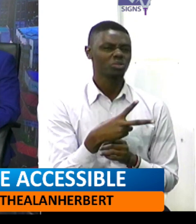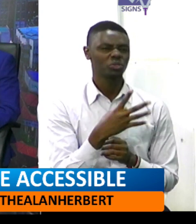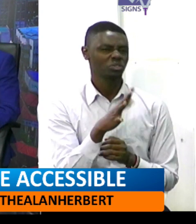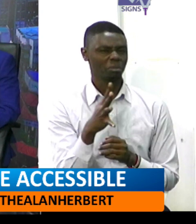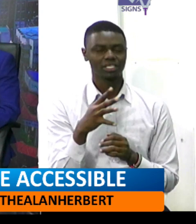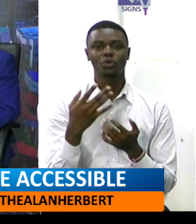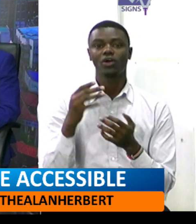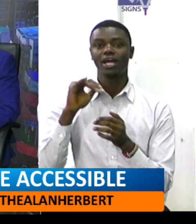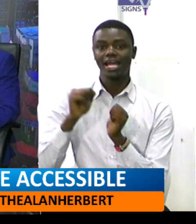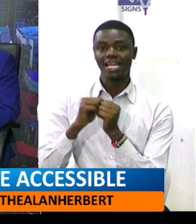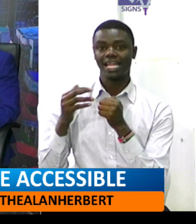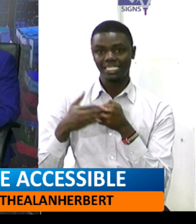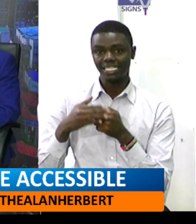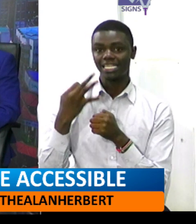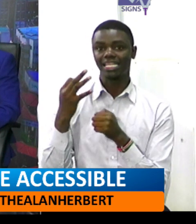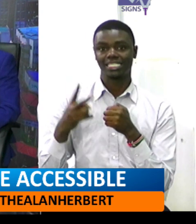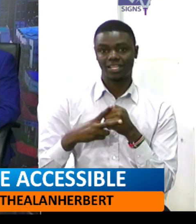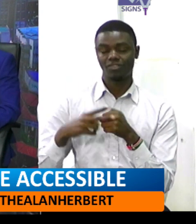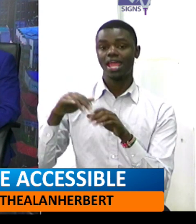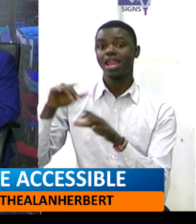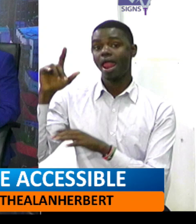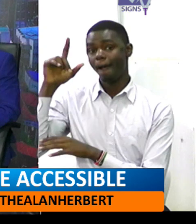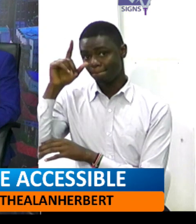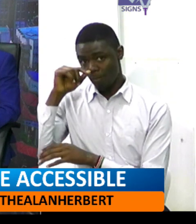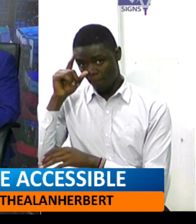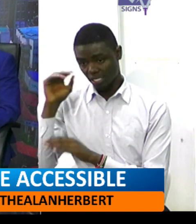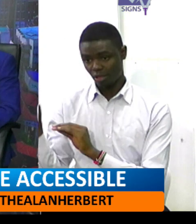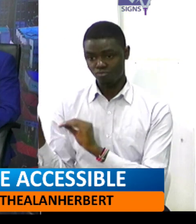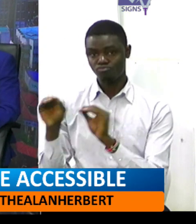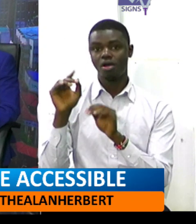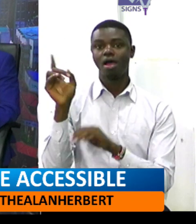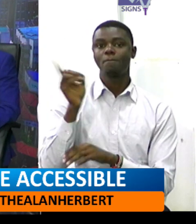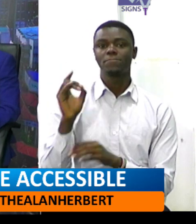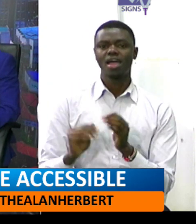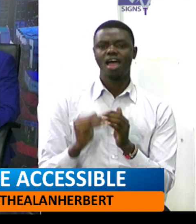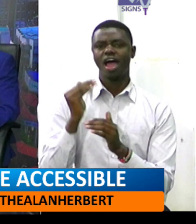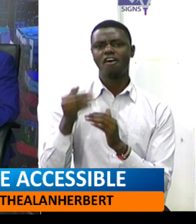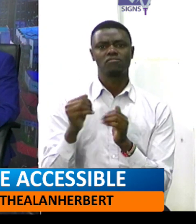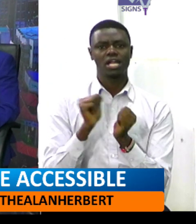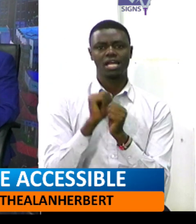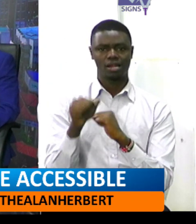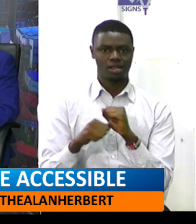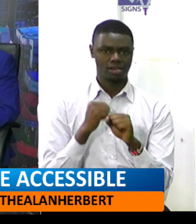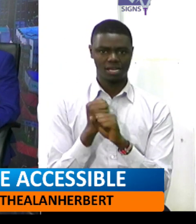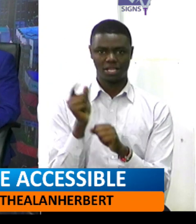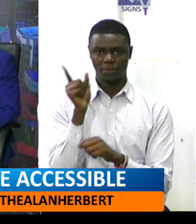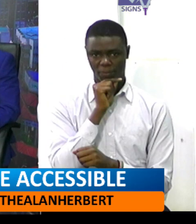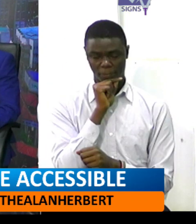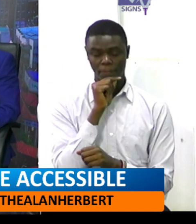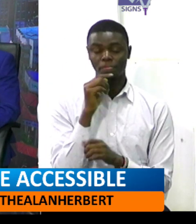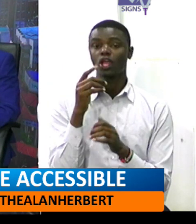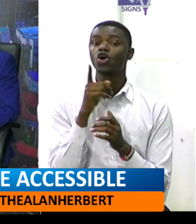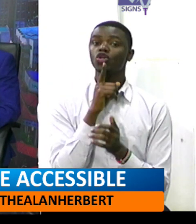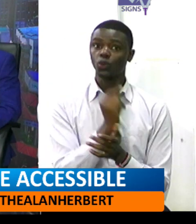established 1937 in Mombasa and moved to Nairobi, I think, after around 10 years. Okay.